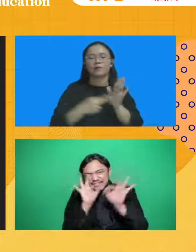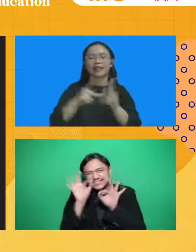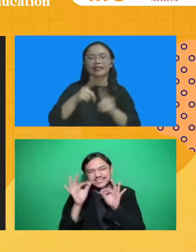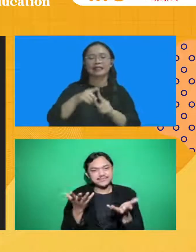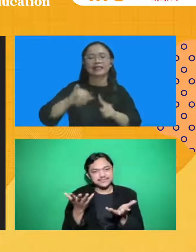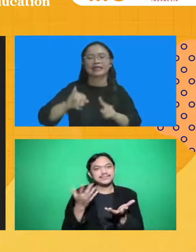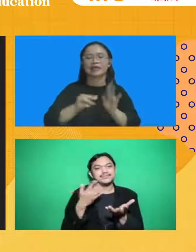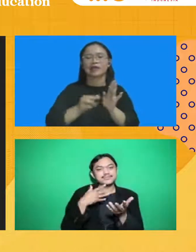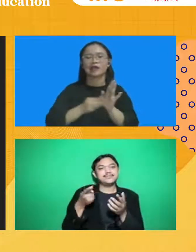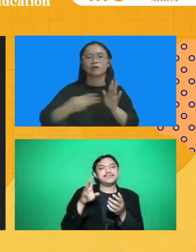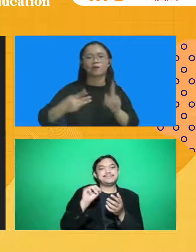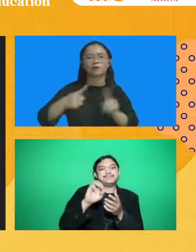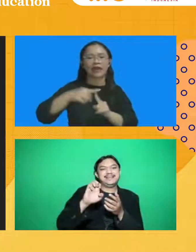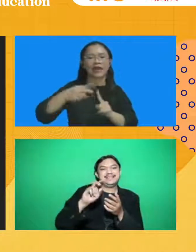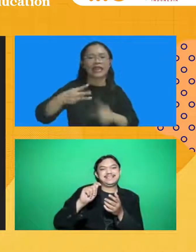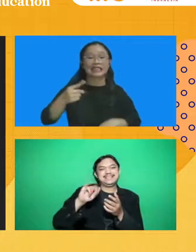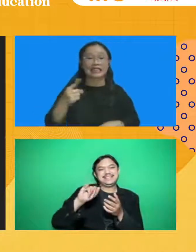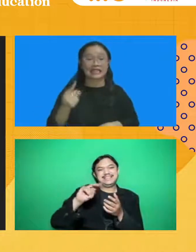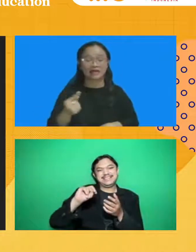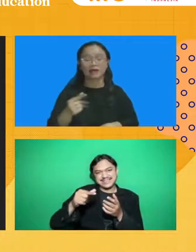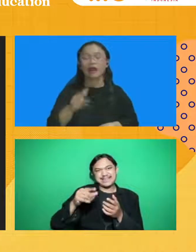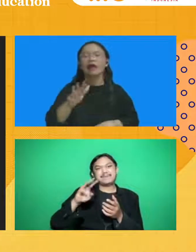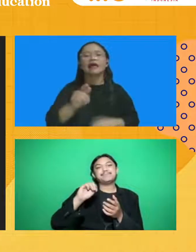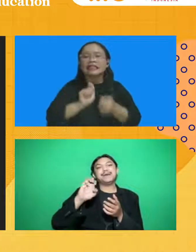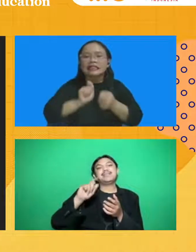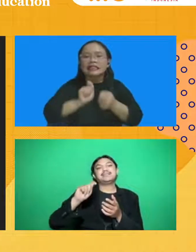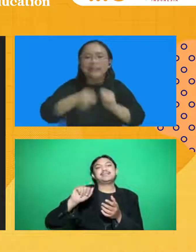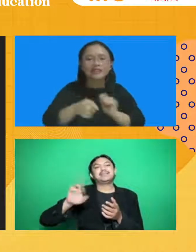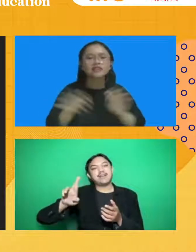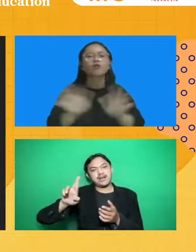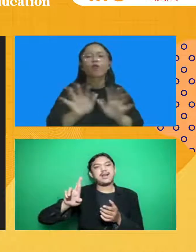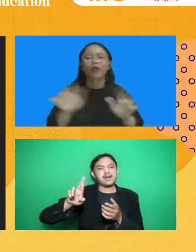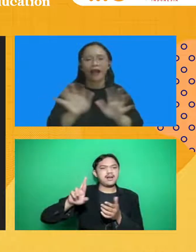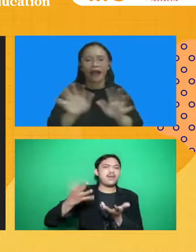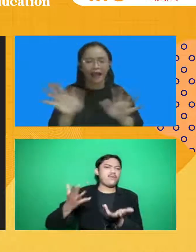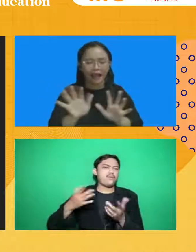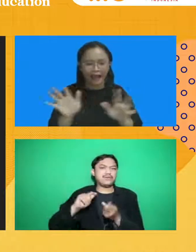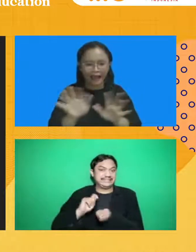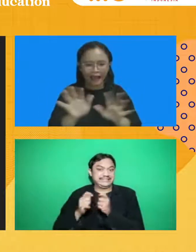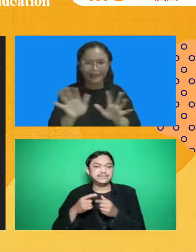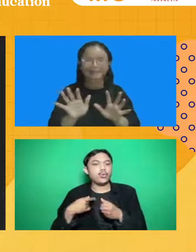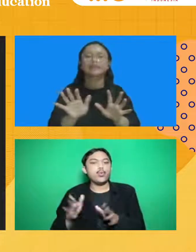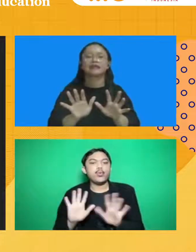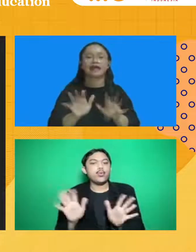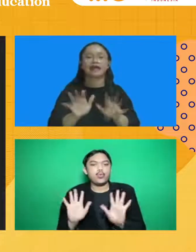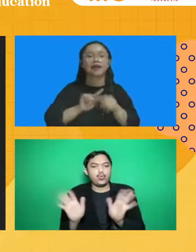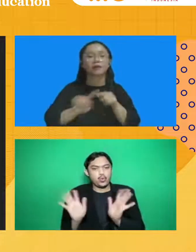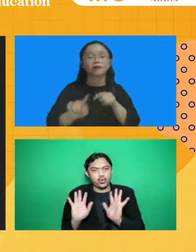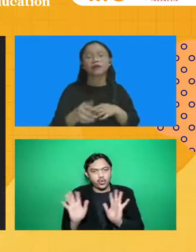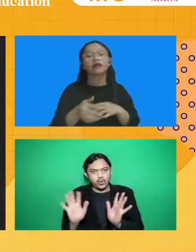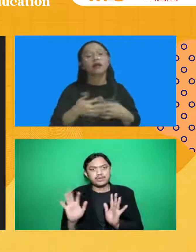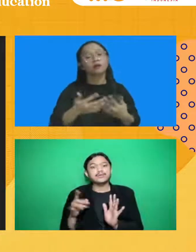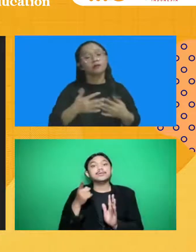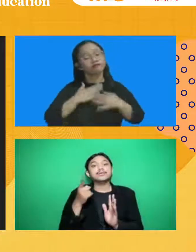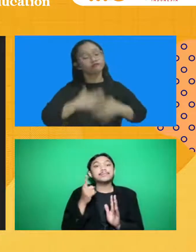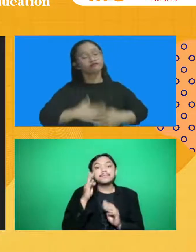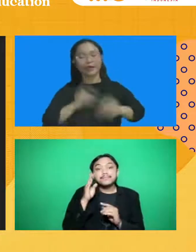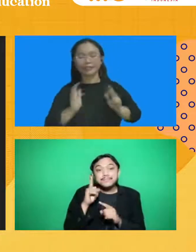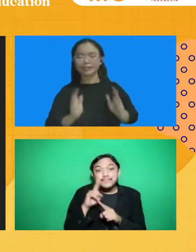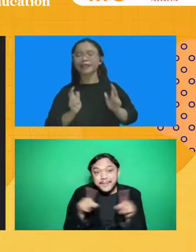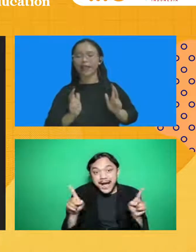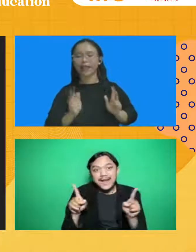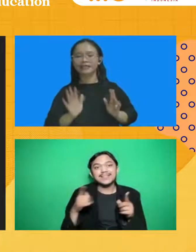final exam at uni or anything, so don't be stressed out. Just take a deep breath, relaxing a